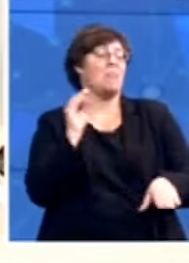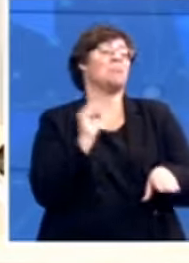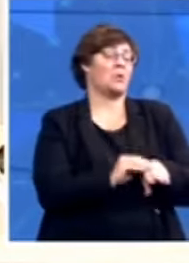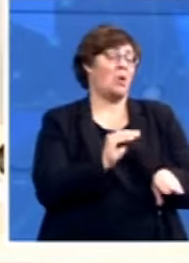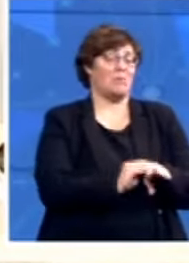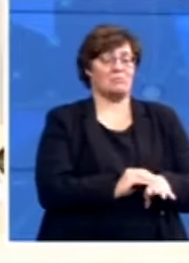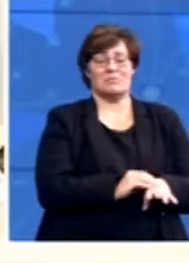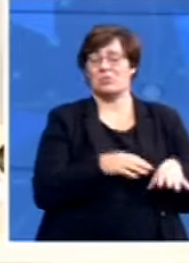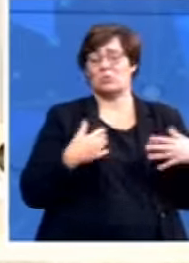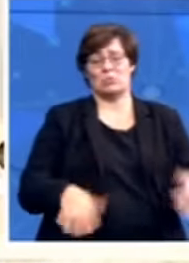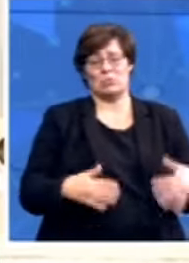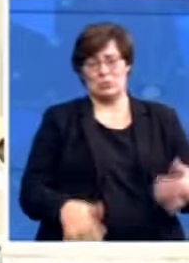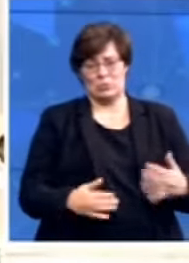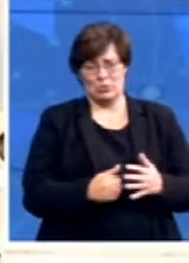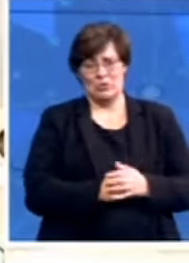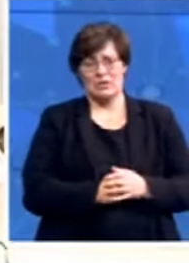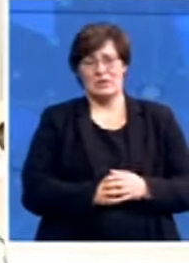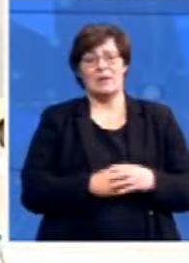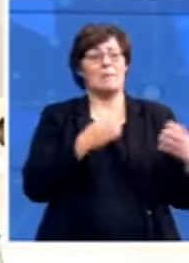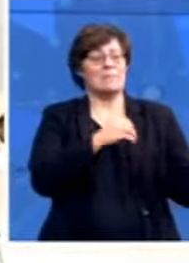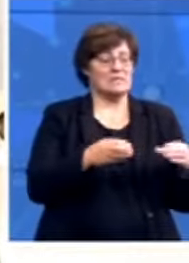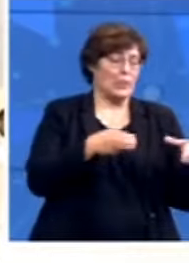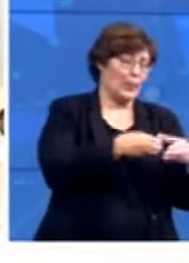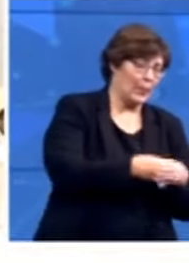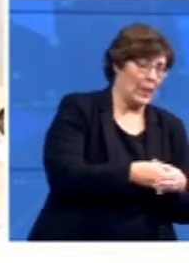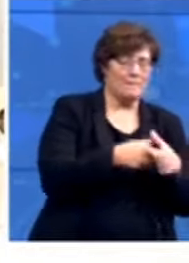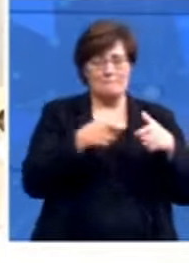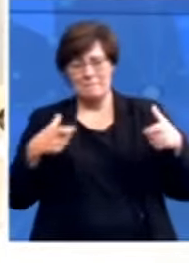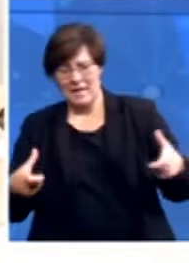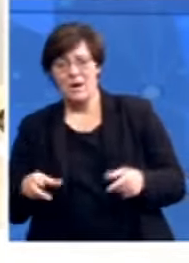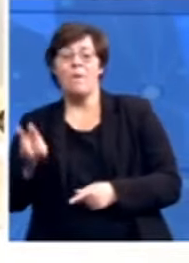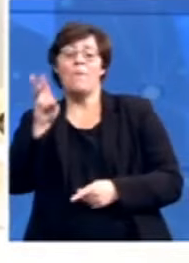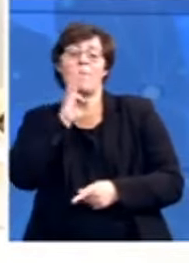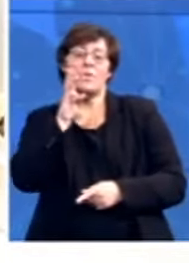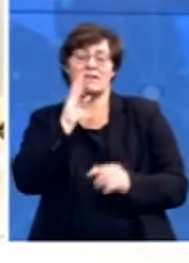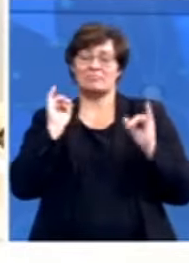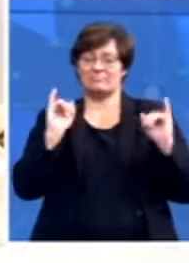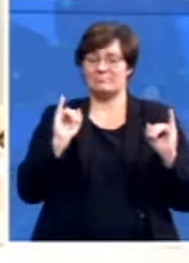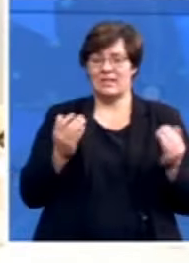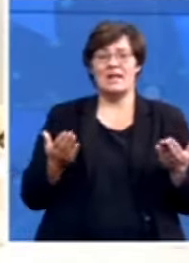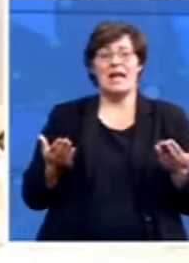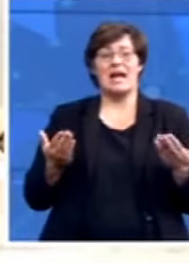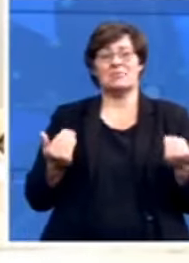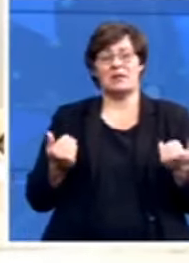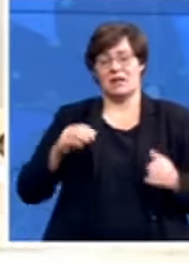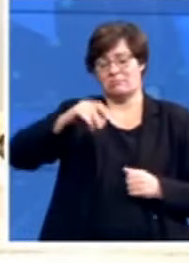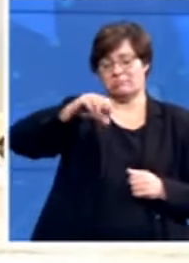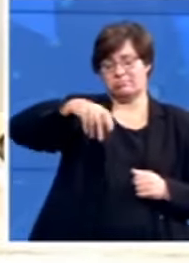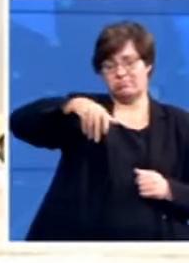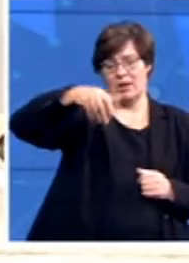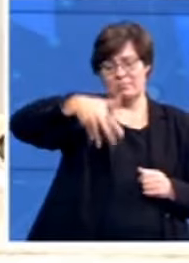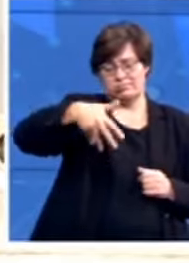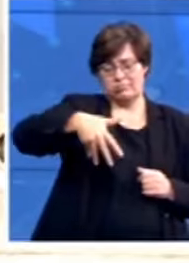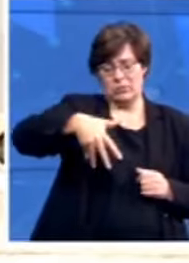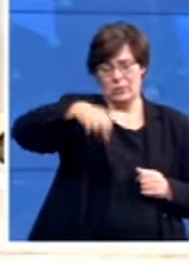big and small, we've got a water crisis where they're expecting that our taps will run dry by Christmas time, which is obviously a very